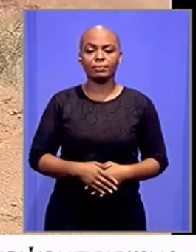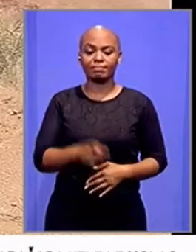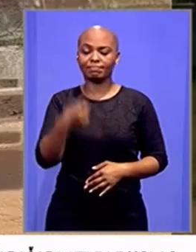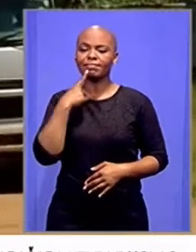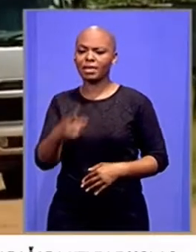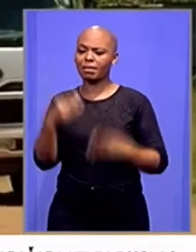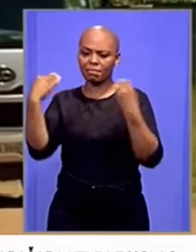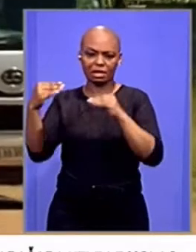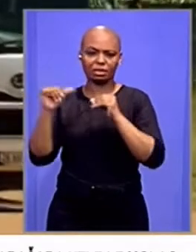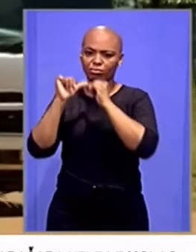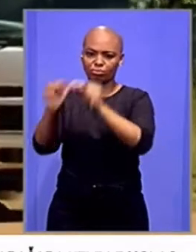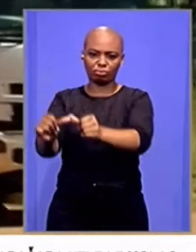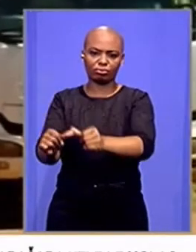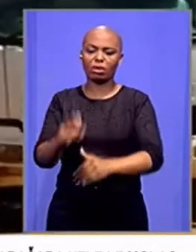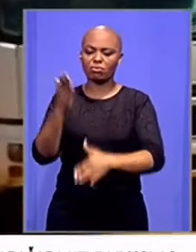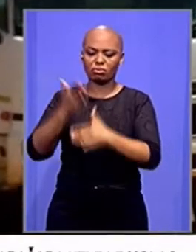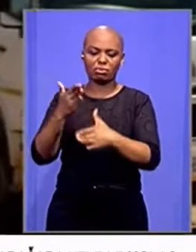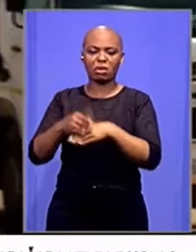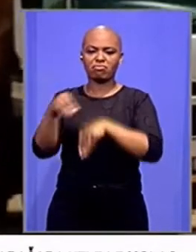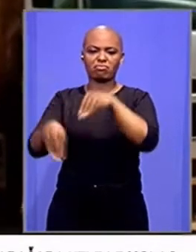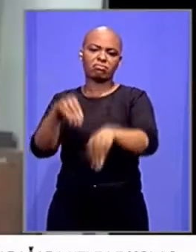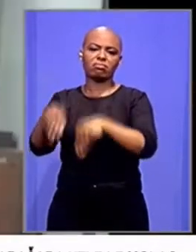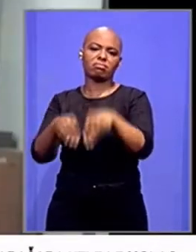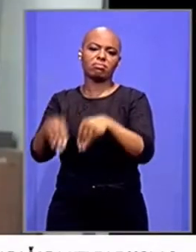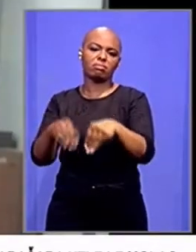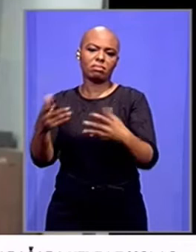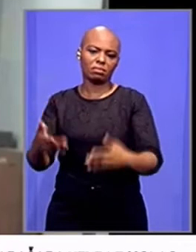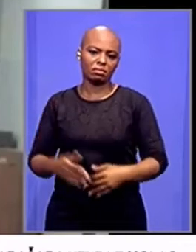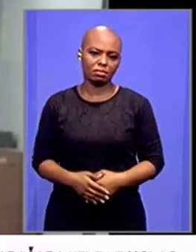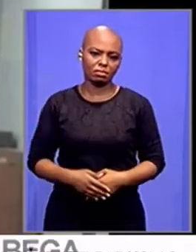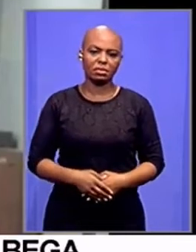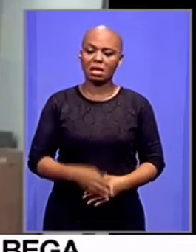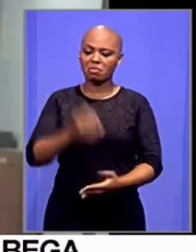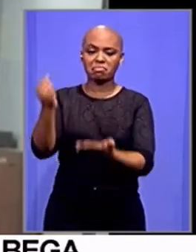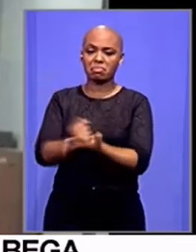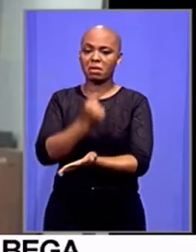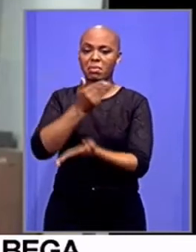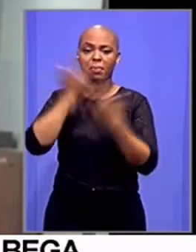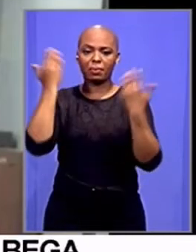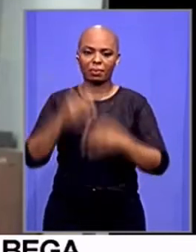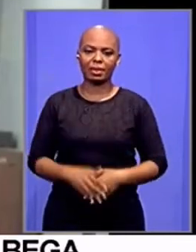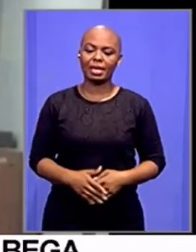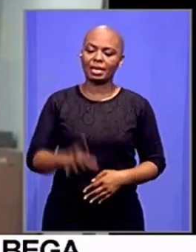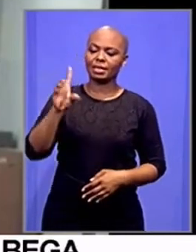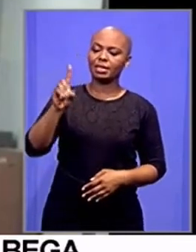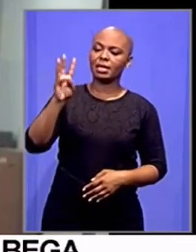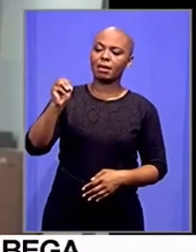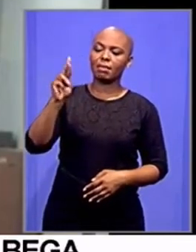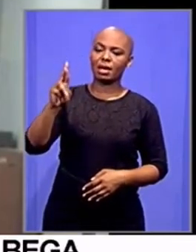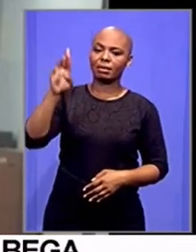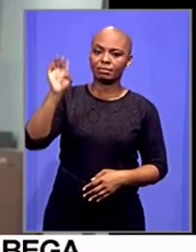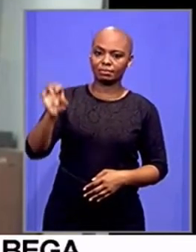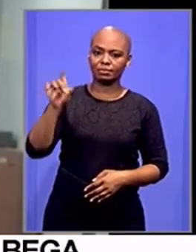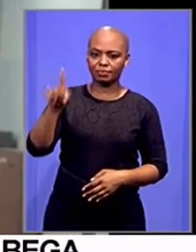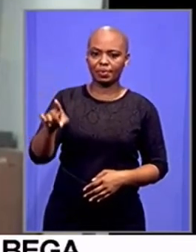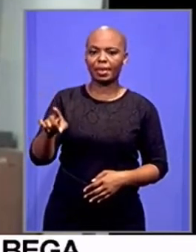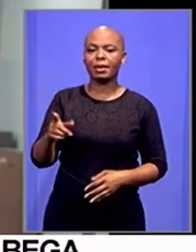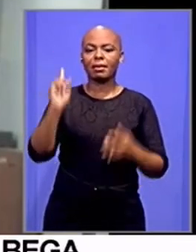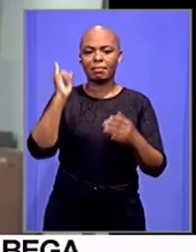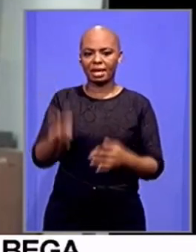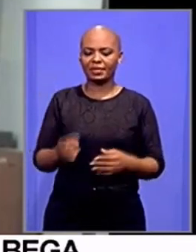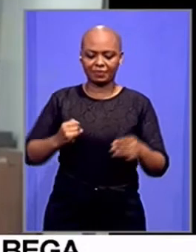santse e tsweletse. We want the DMR to immediately halt this excavation,